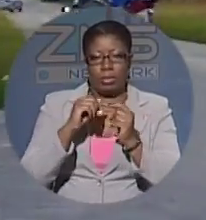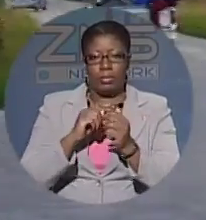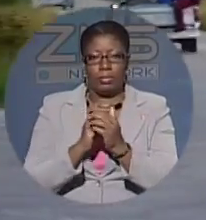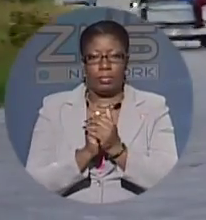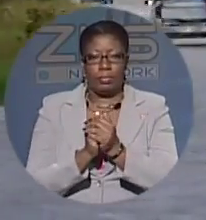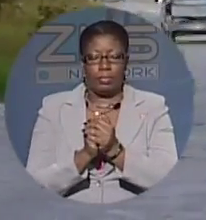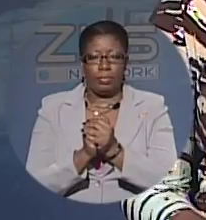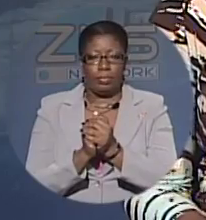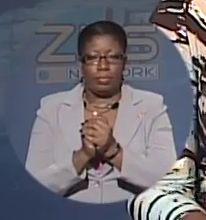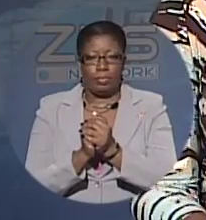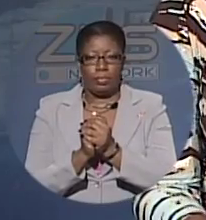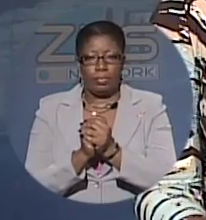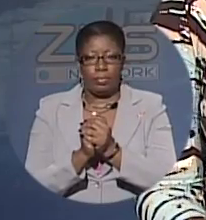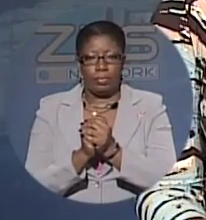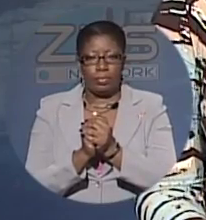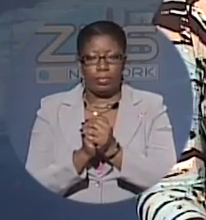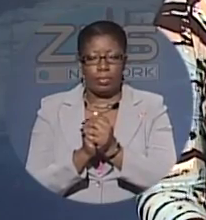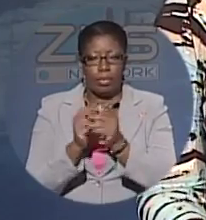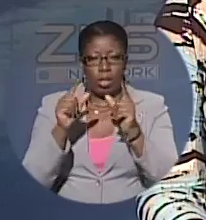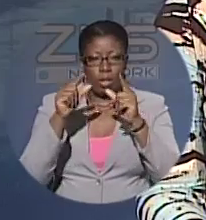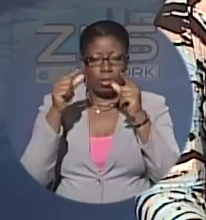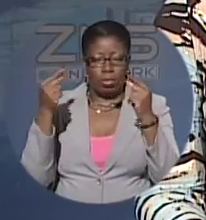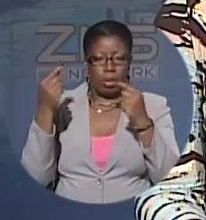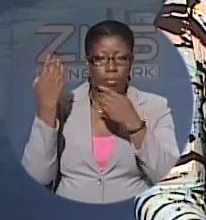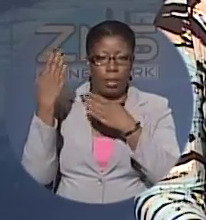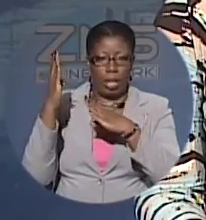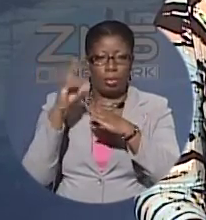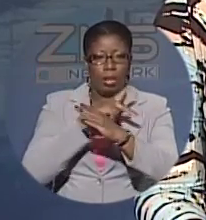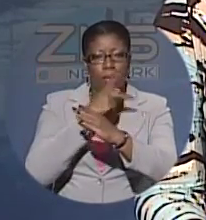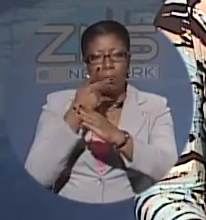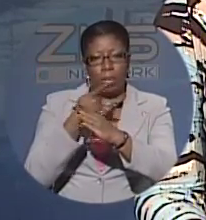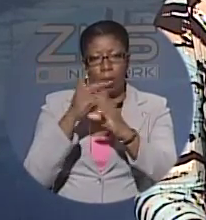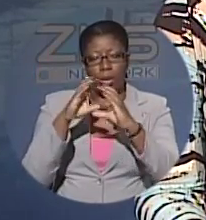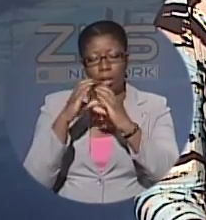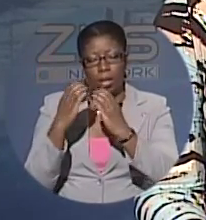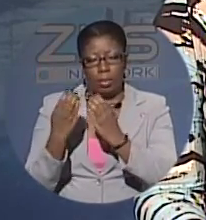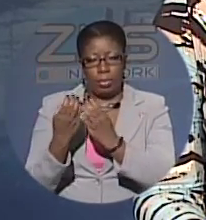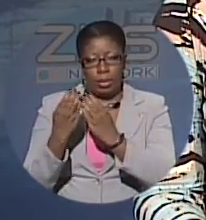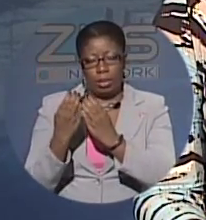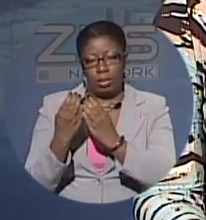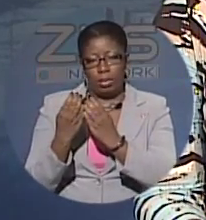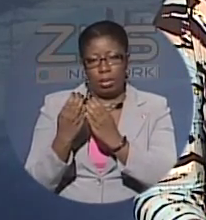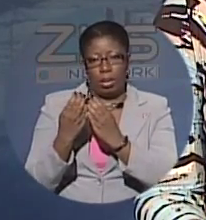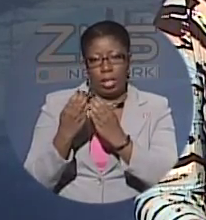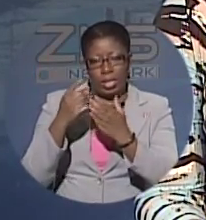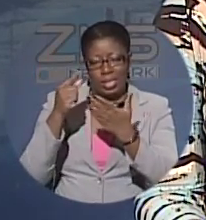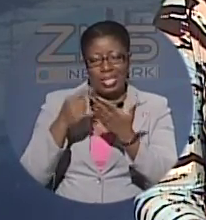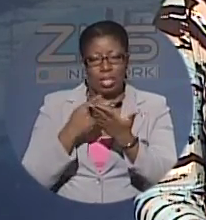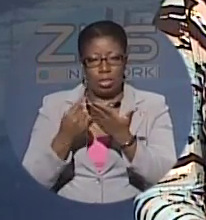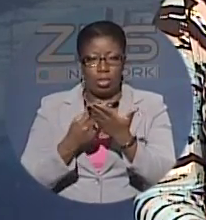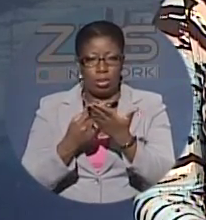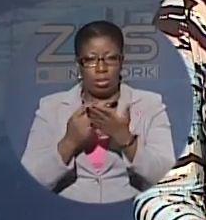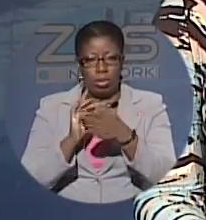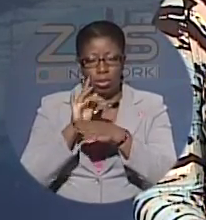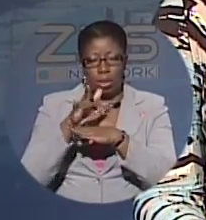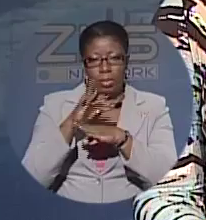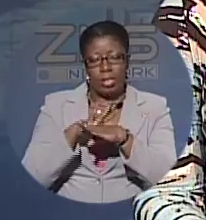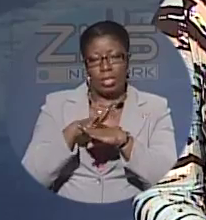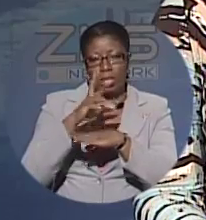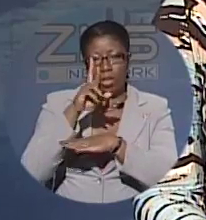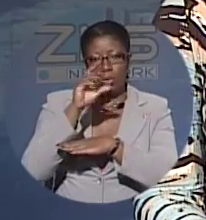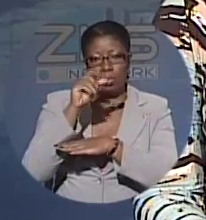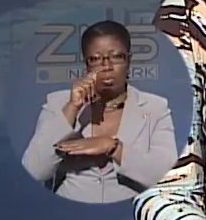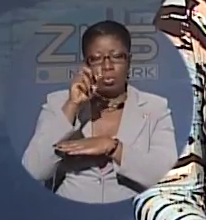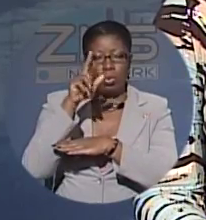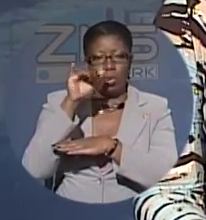am Julian Gibson. The Grand Bahama Power Company was the topic of discussion during an early morning business meeting. Members of the Rotary Club of Sunrise